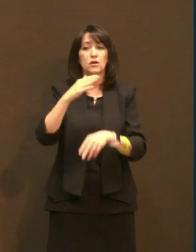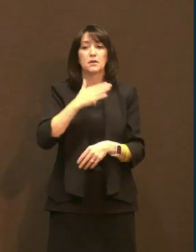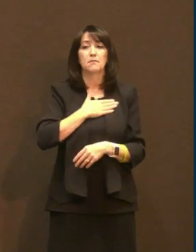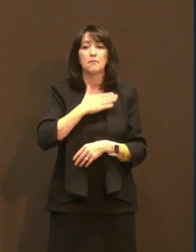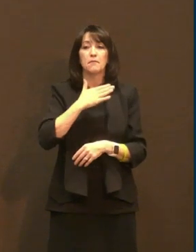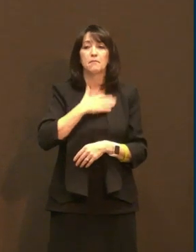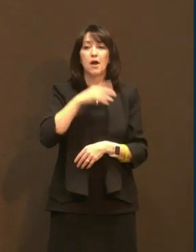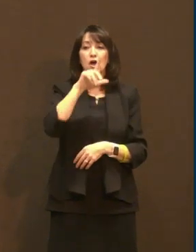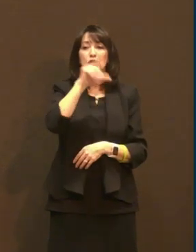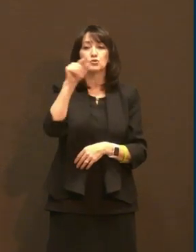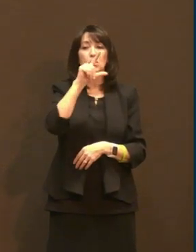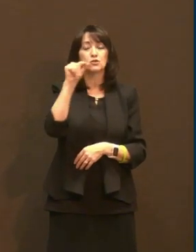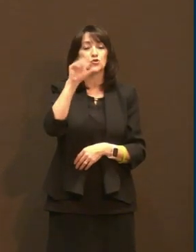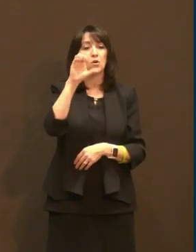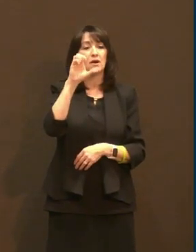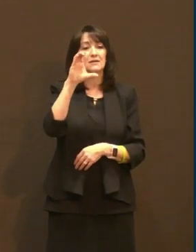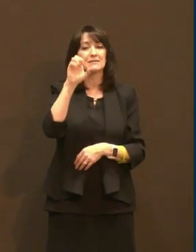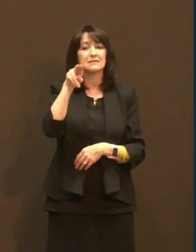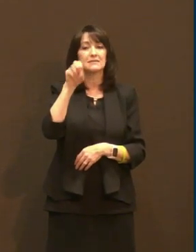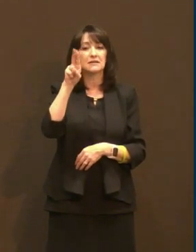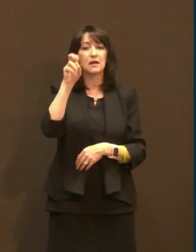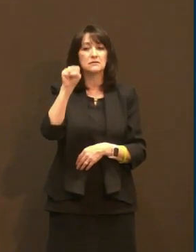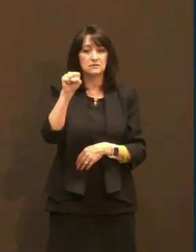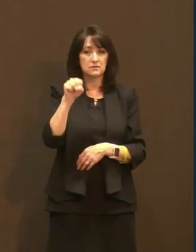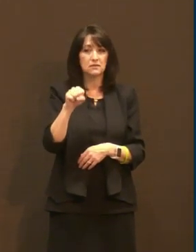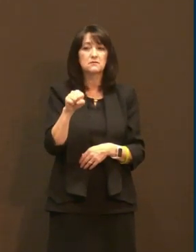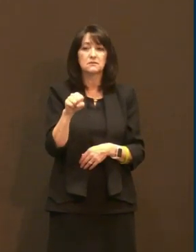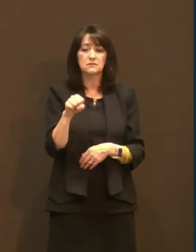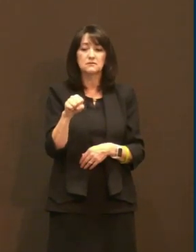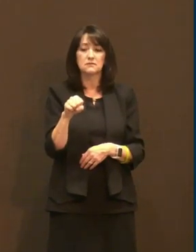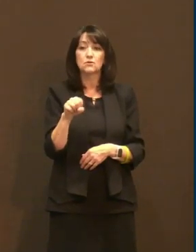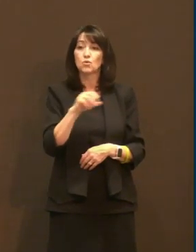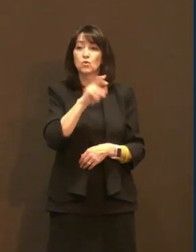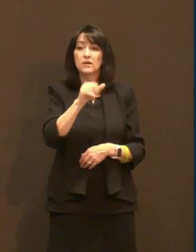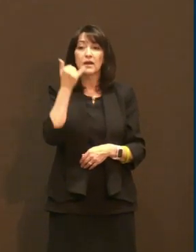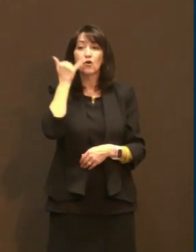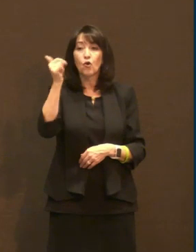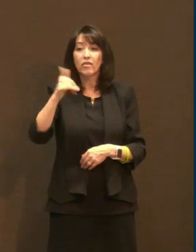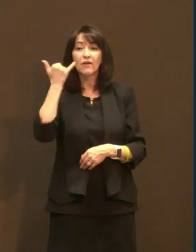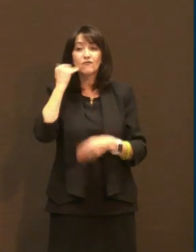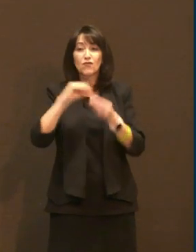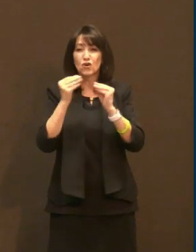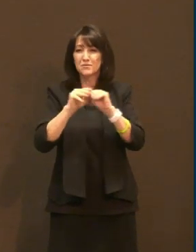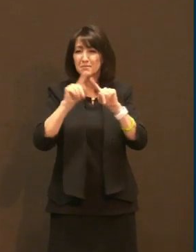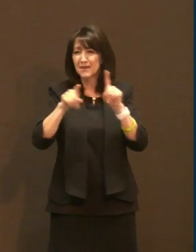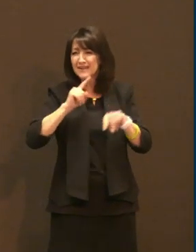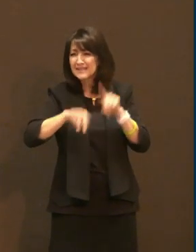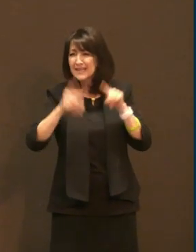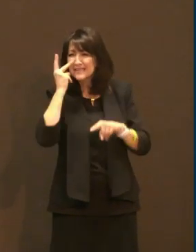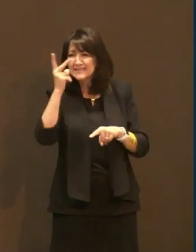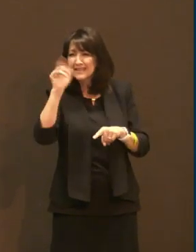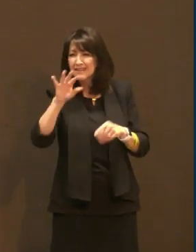my2020census.gov or call the number, which I wish I could see from here, but I can't. It looks like